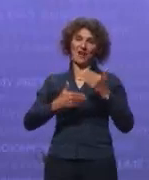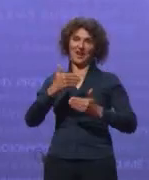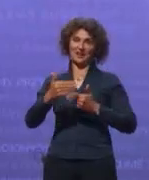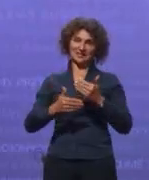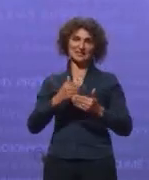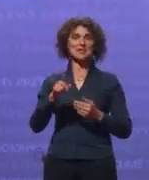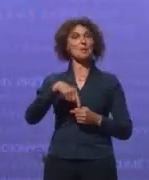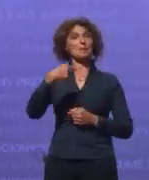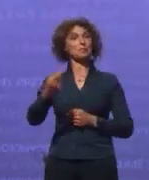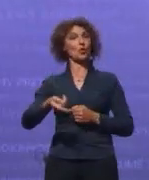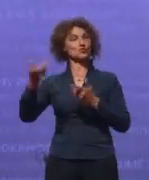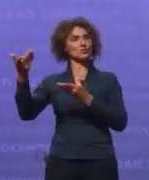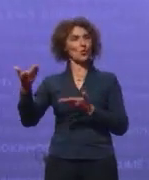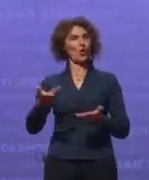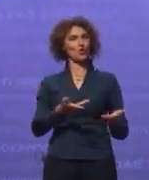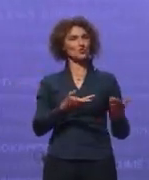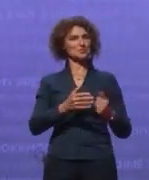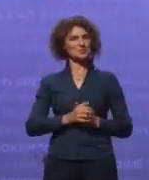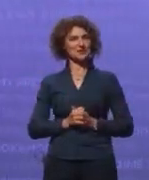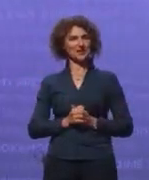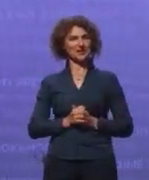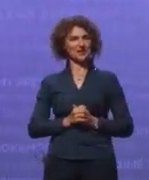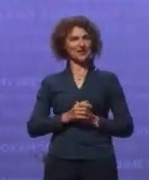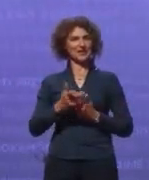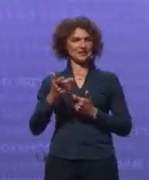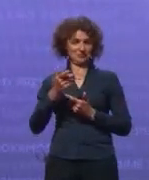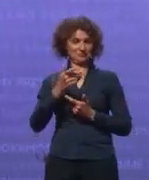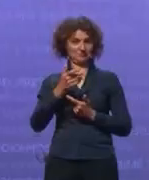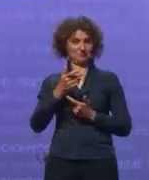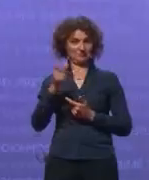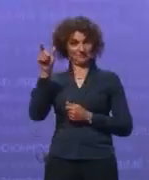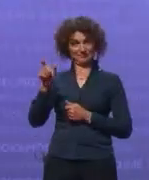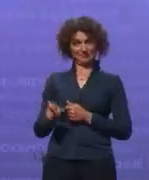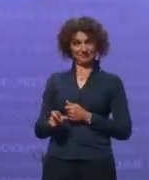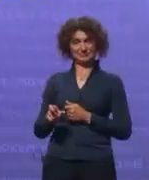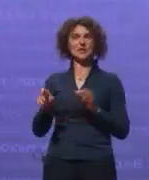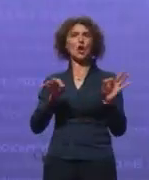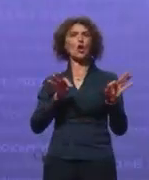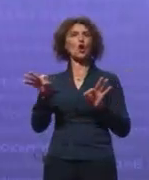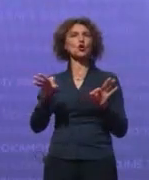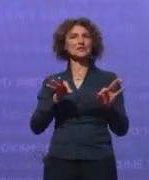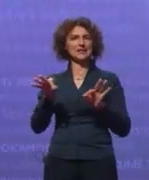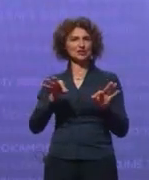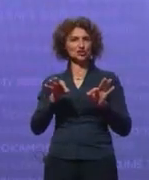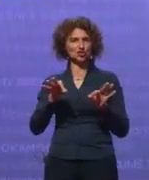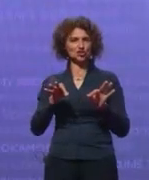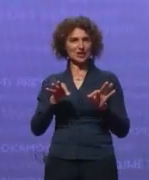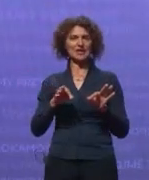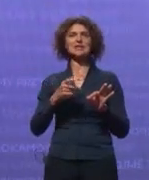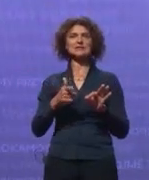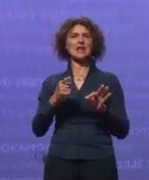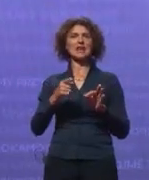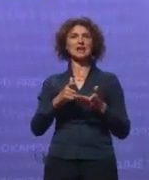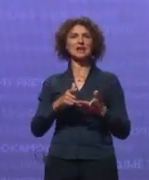La prossima ospite che vi introdurrò è la coordinatrice della Unit Social Cognition